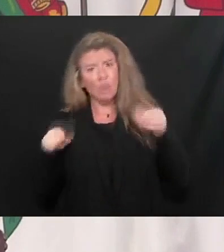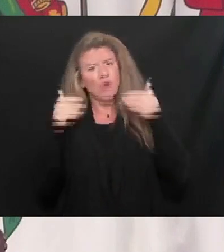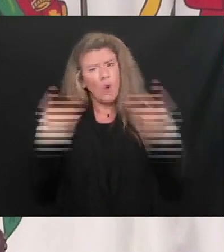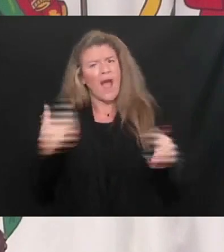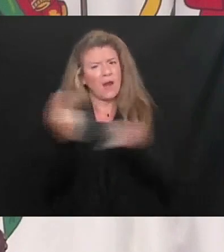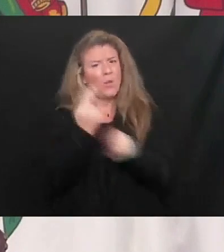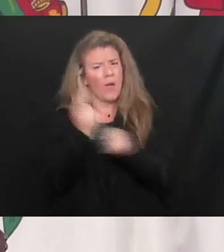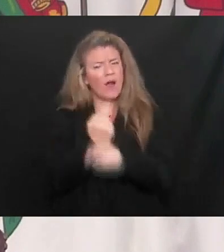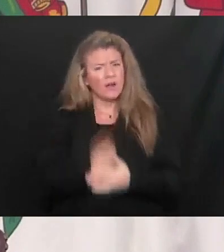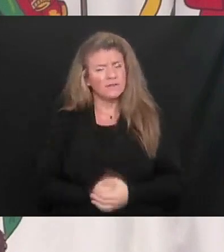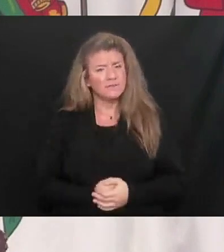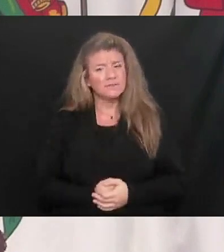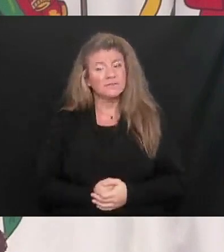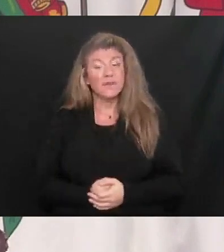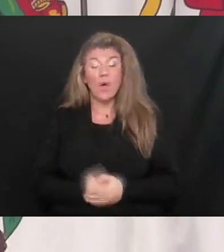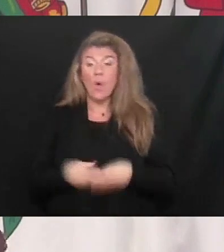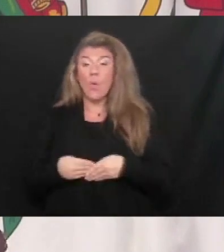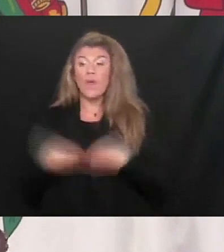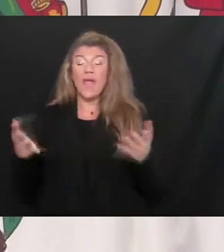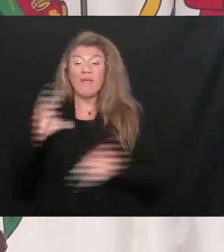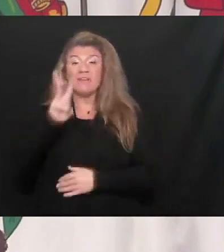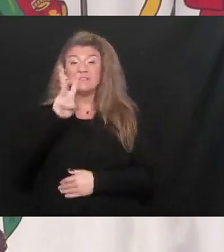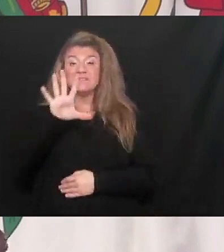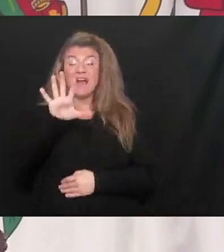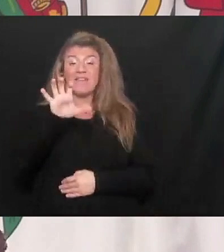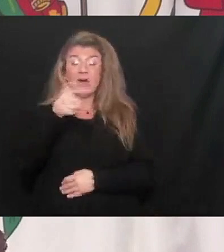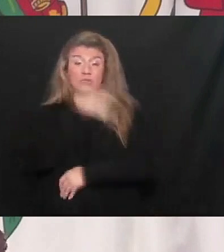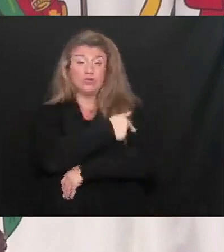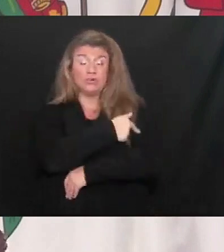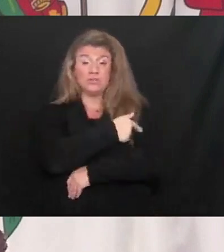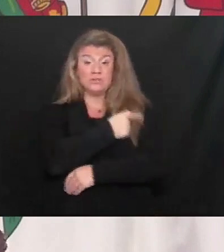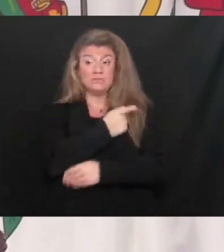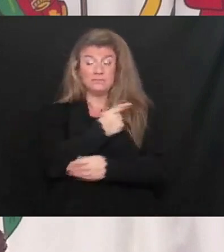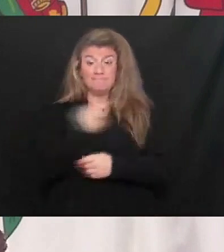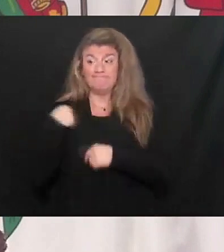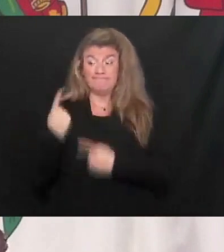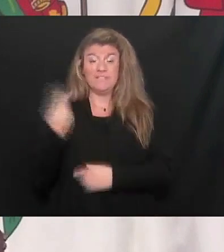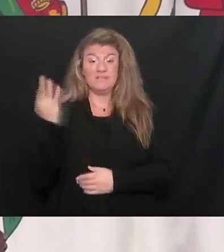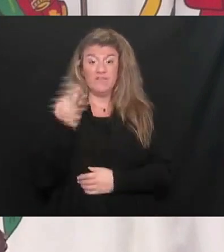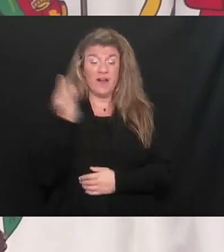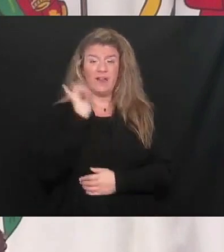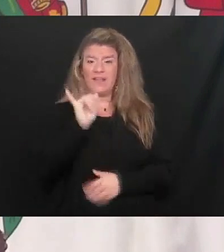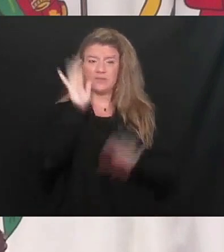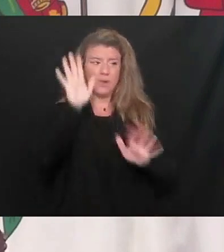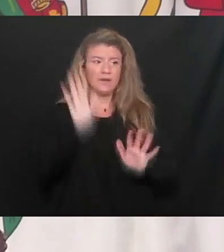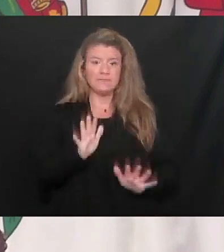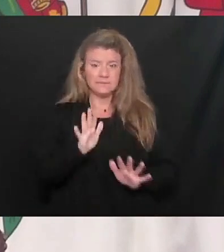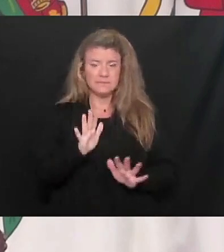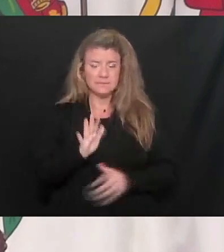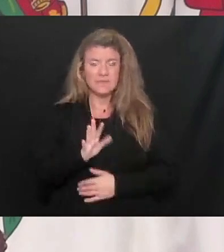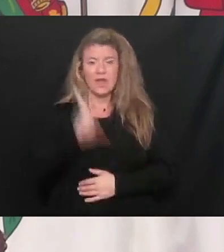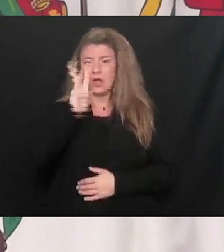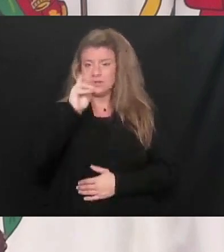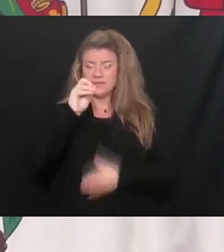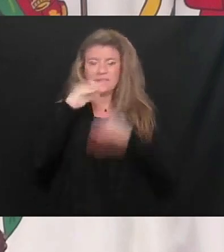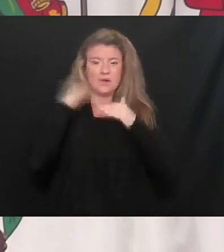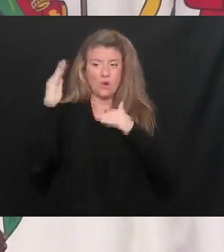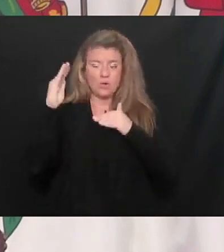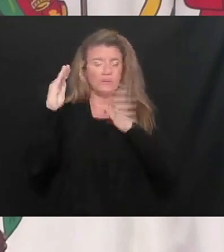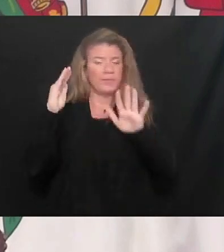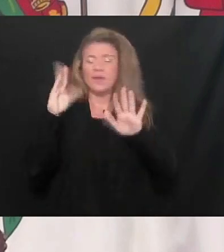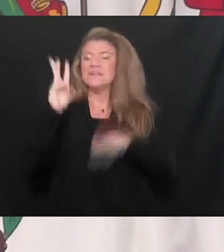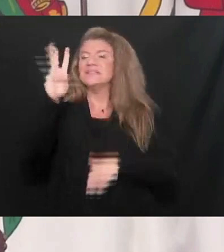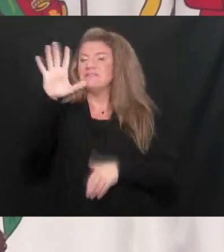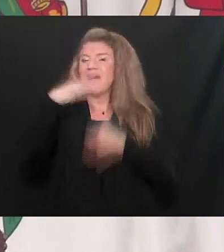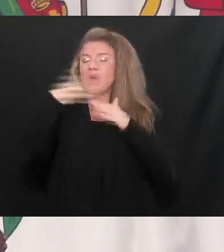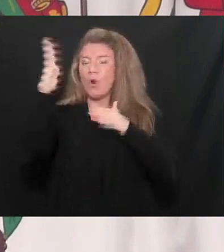We gave out 6,500 doses since last Friday. That's really good. Our 60 and older, I'm 65